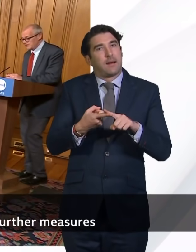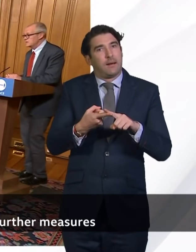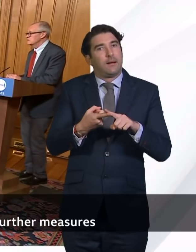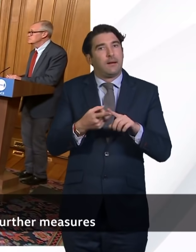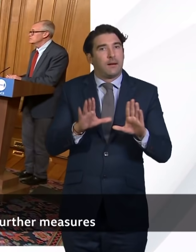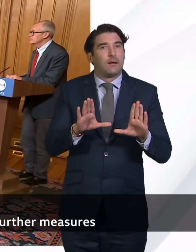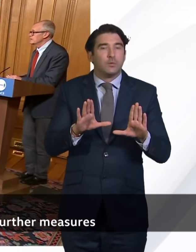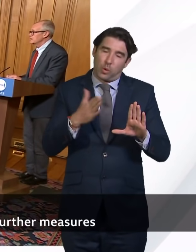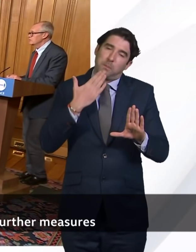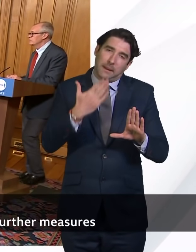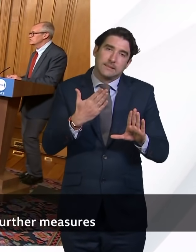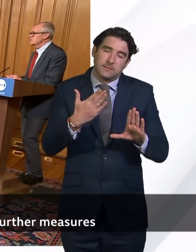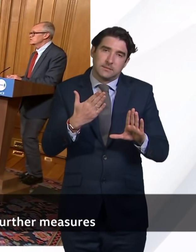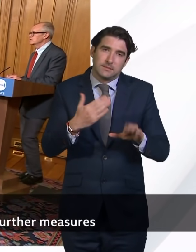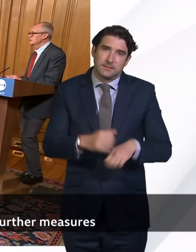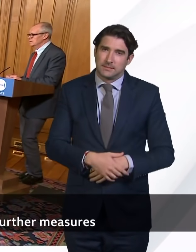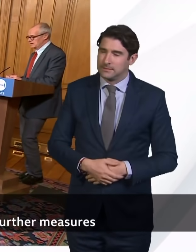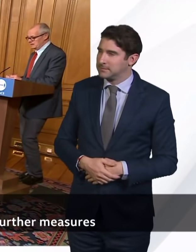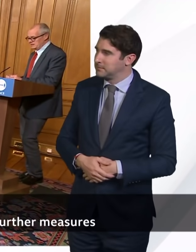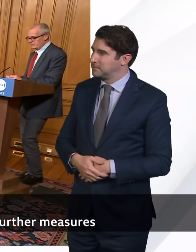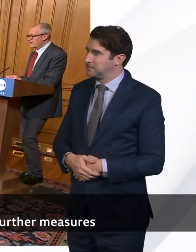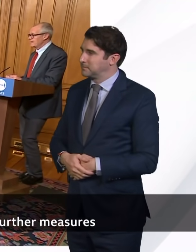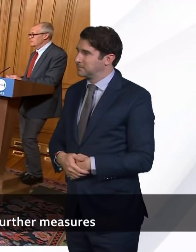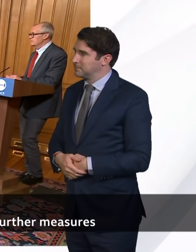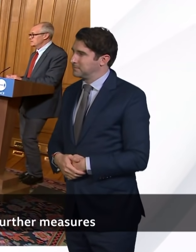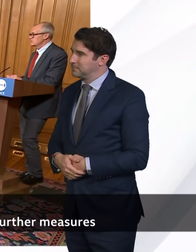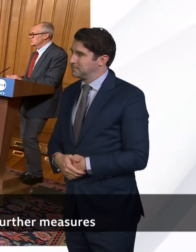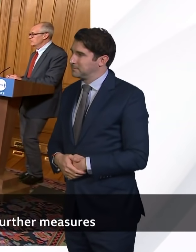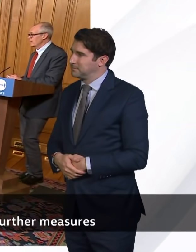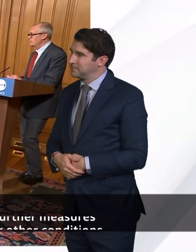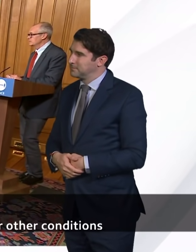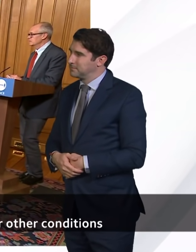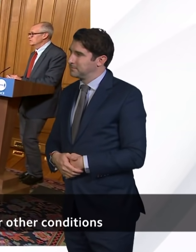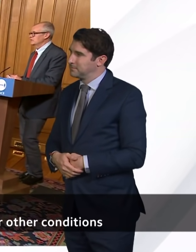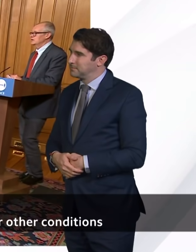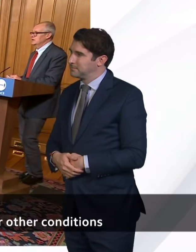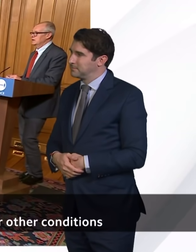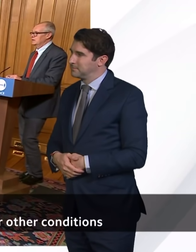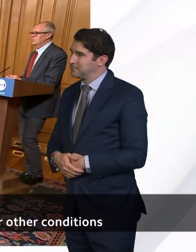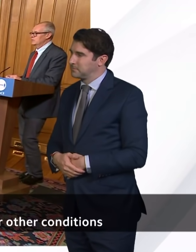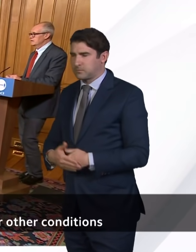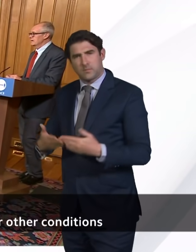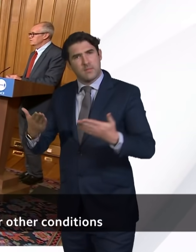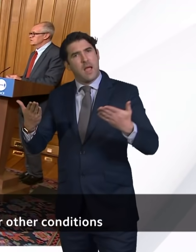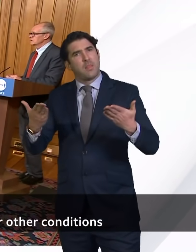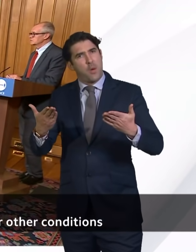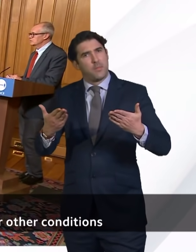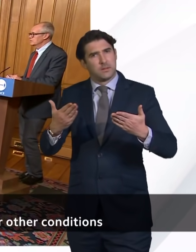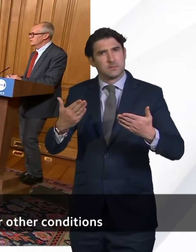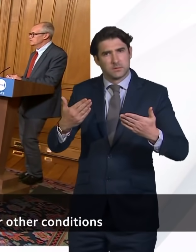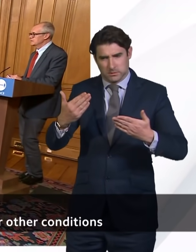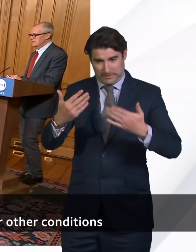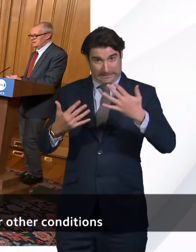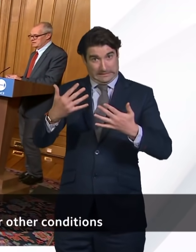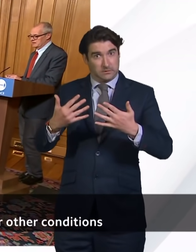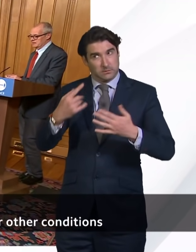Well, in terms of your first question, it's very clear that rates are still going up. And so we don't have this under control